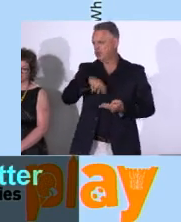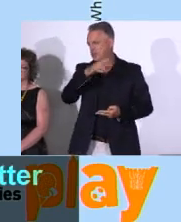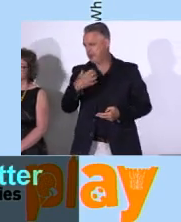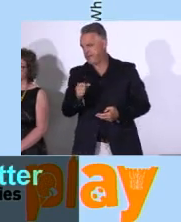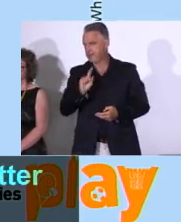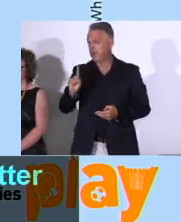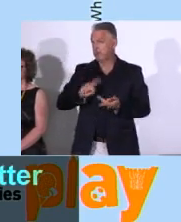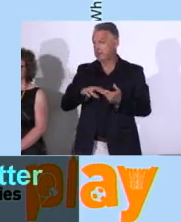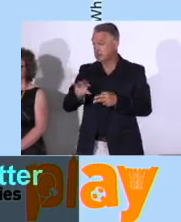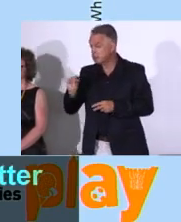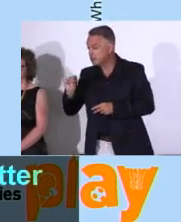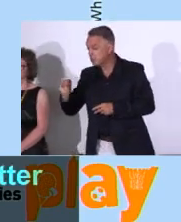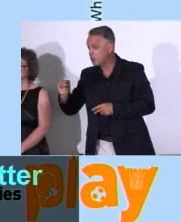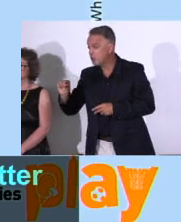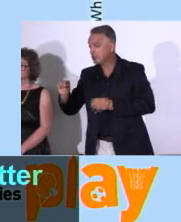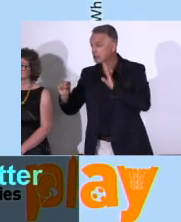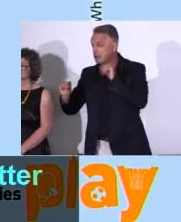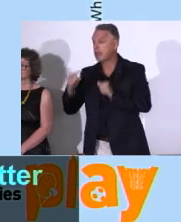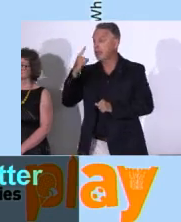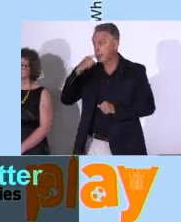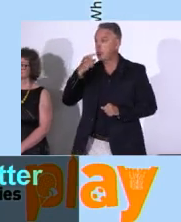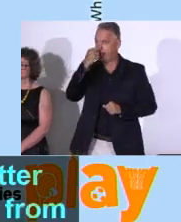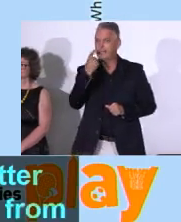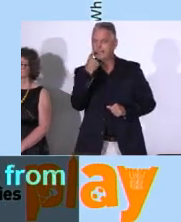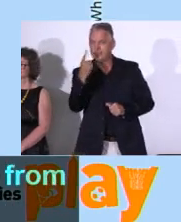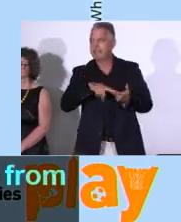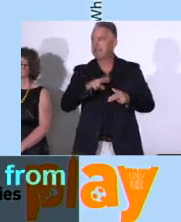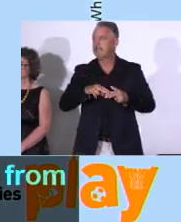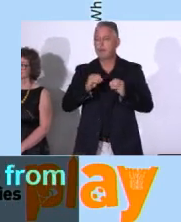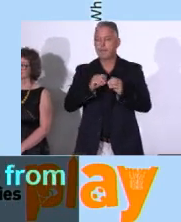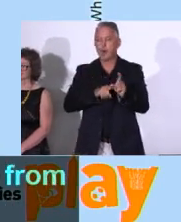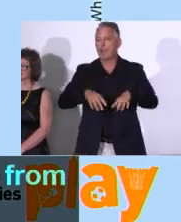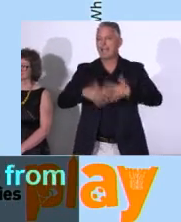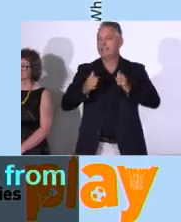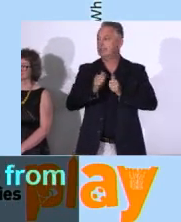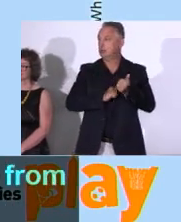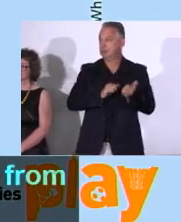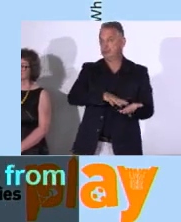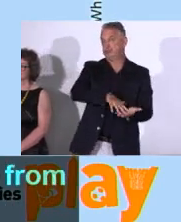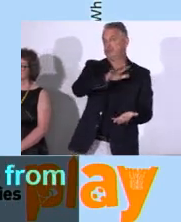from the smallest sport as well, people are still going to be able to see that, find out about it, and hopefully come as well.